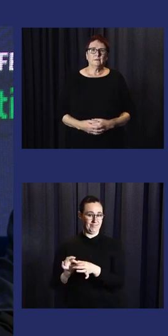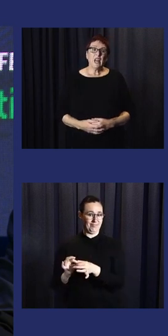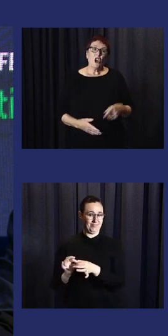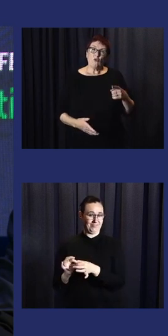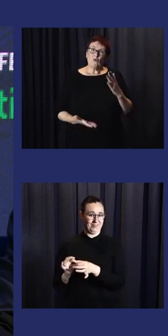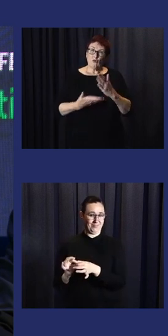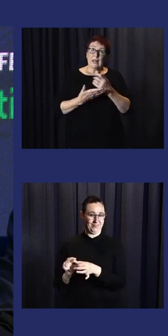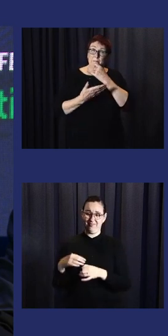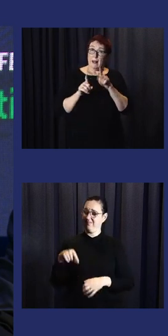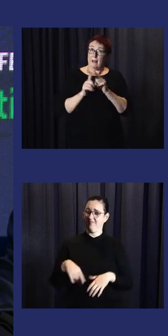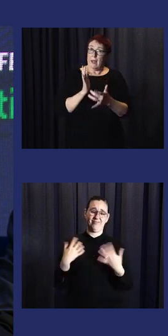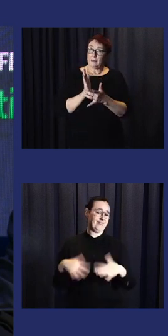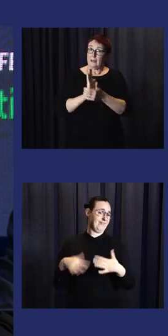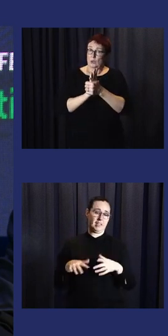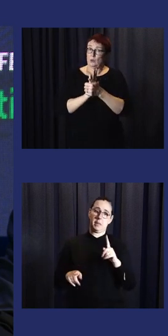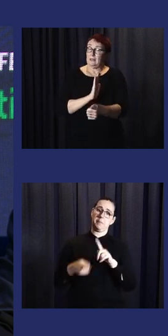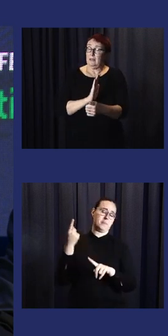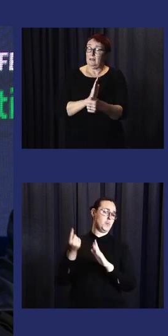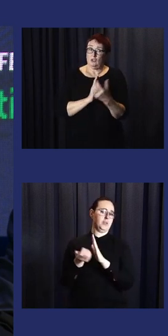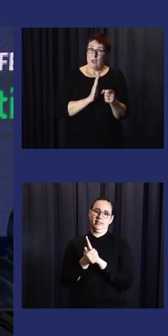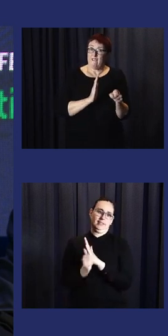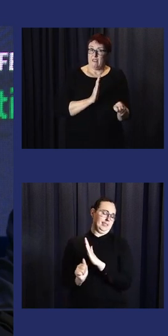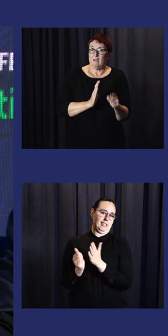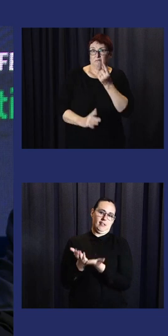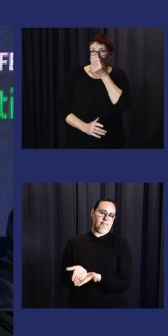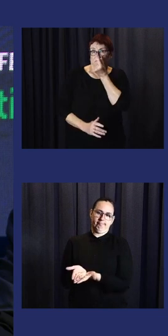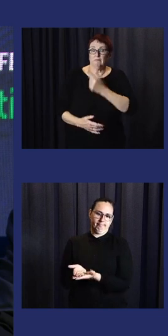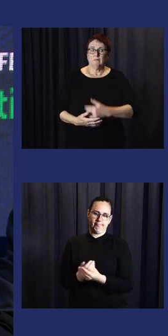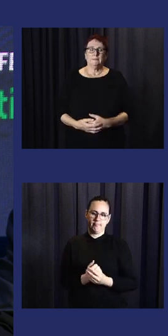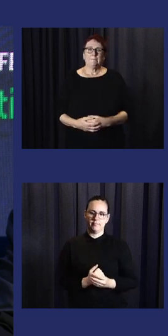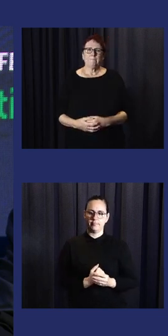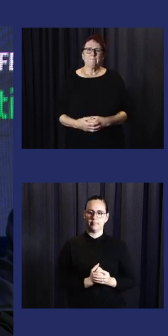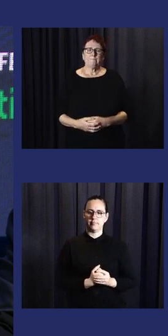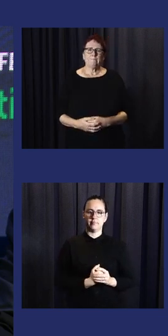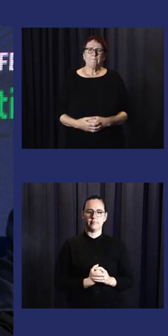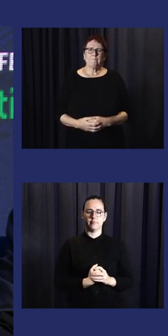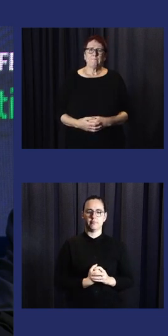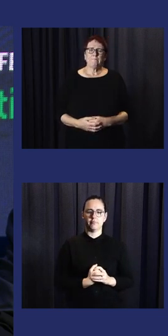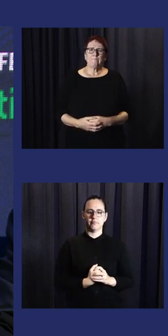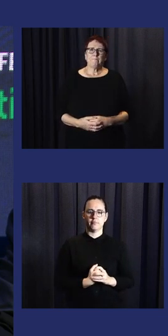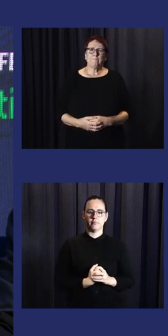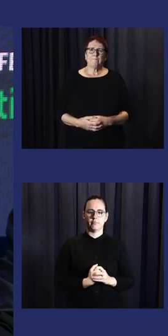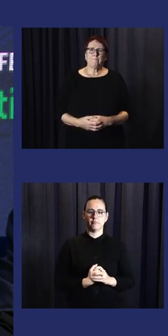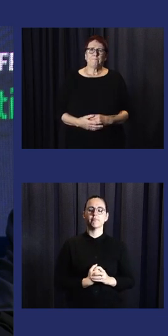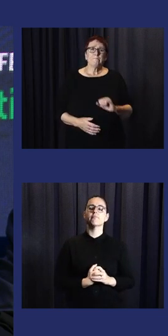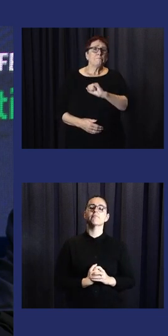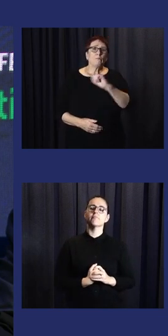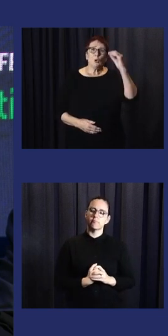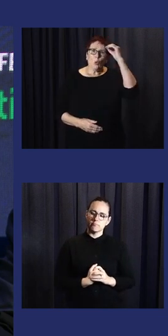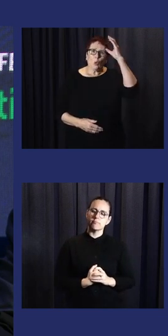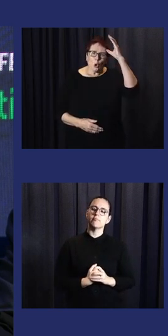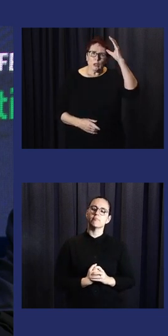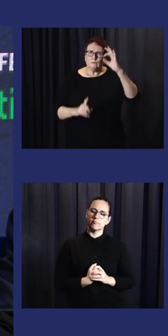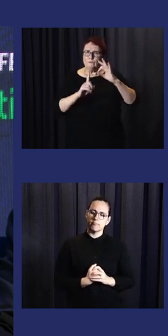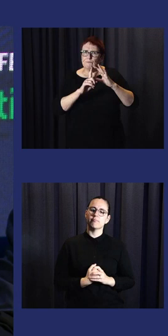a very important set of skills. Building all of our knowledge on how to substantively